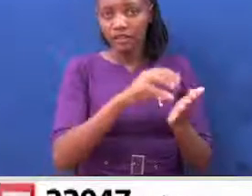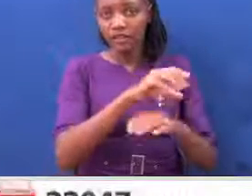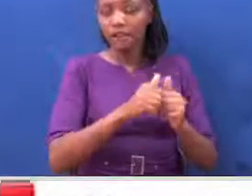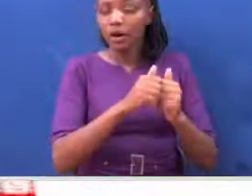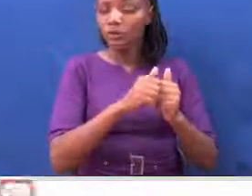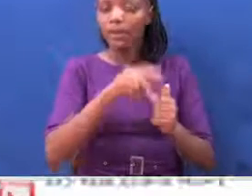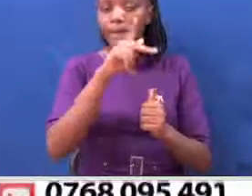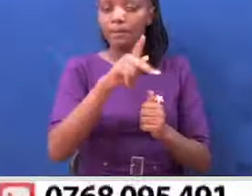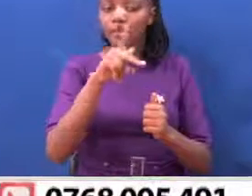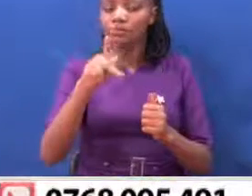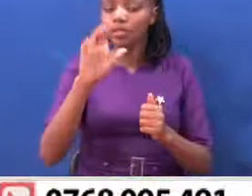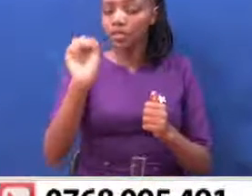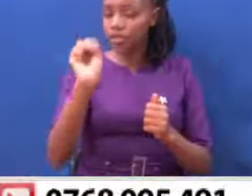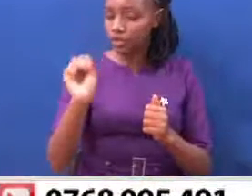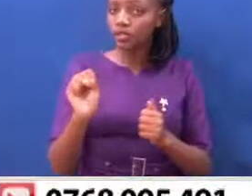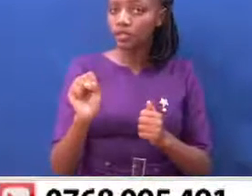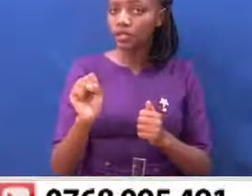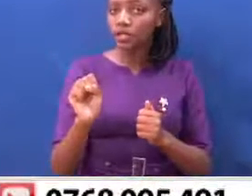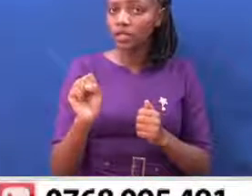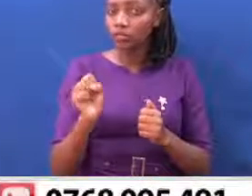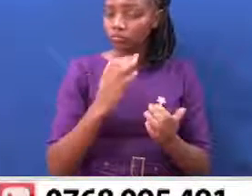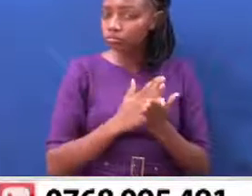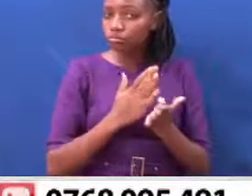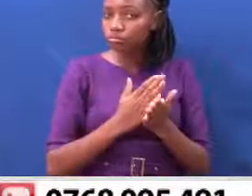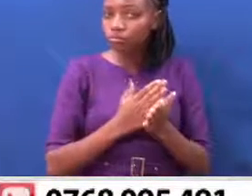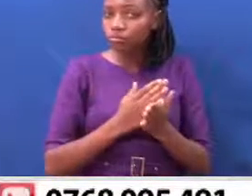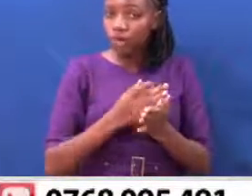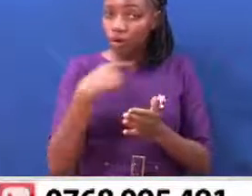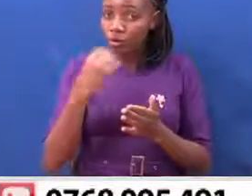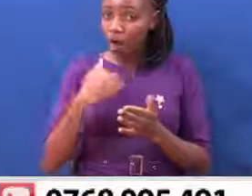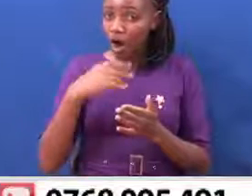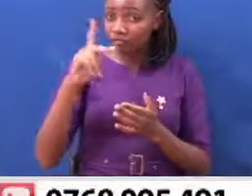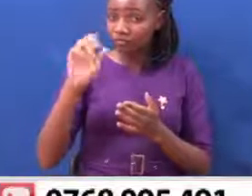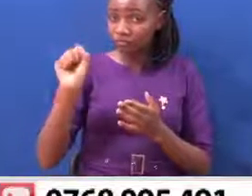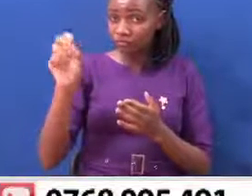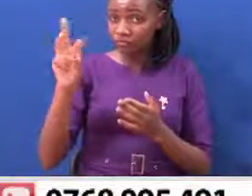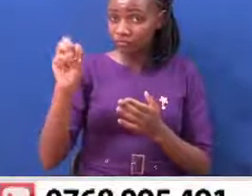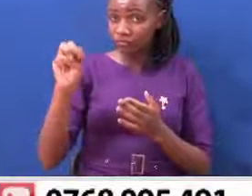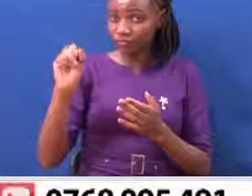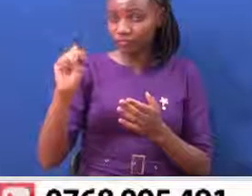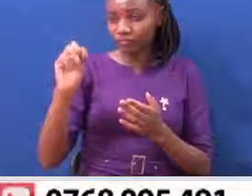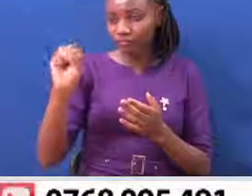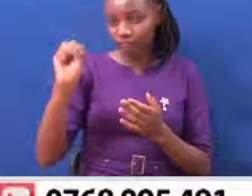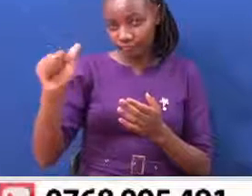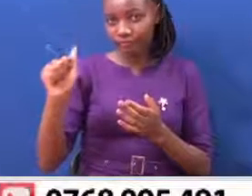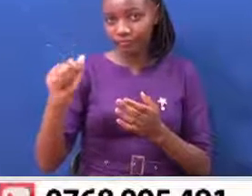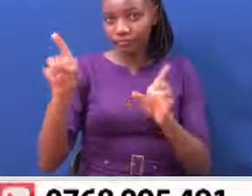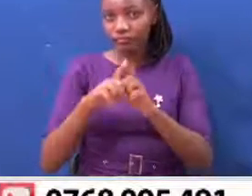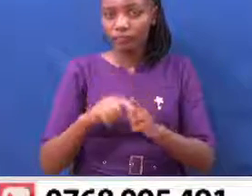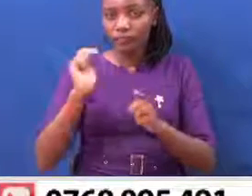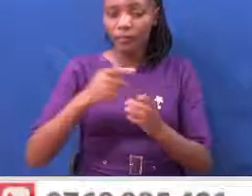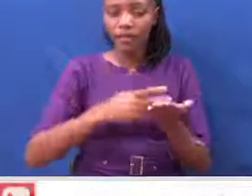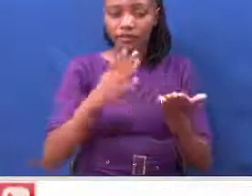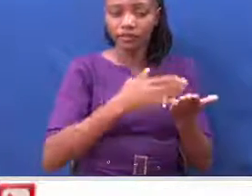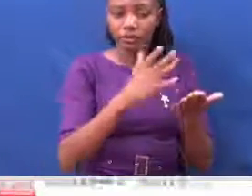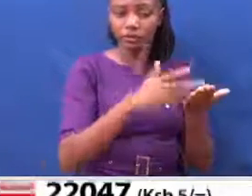personal protective equipments, PPEs, held by Kenya Medical Supplies Authority, KEMSA, with a view to